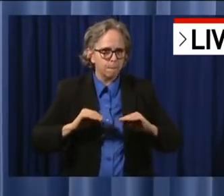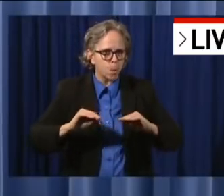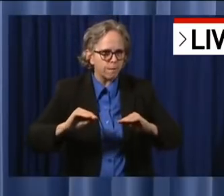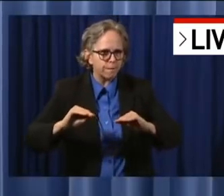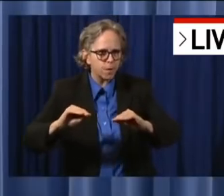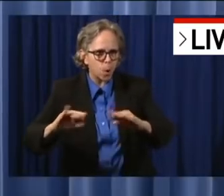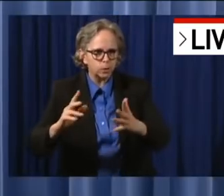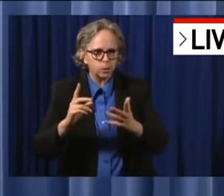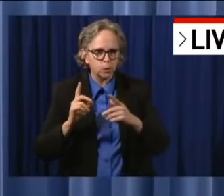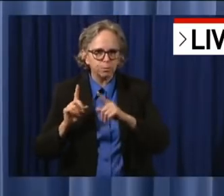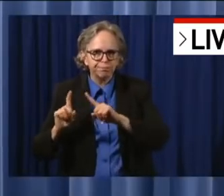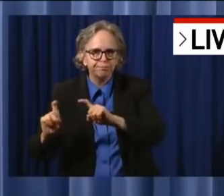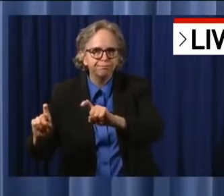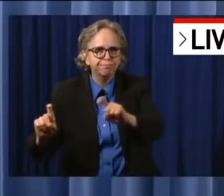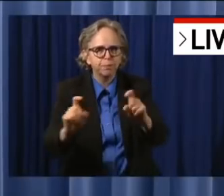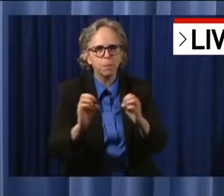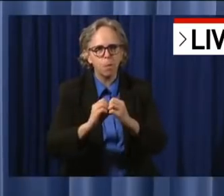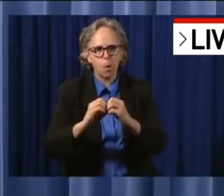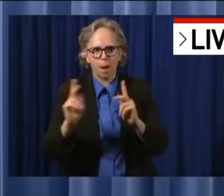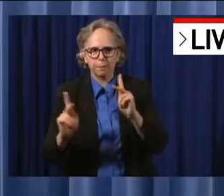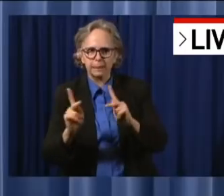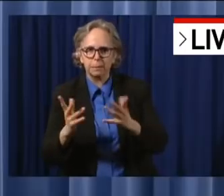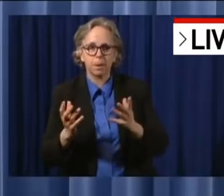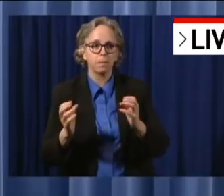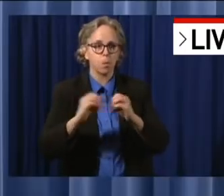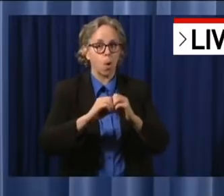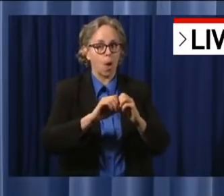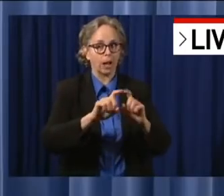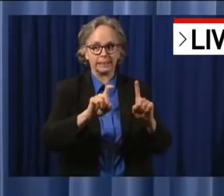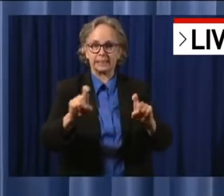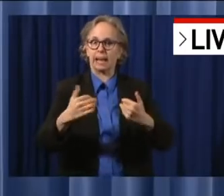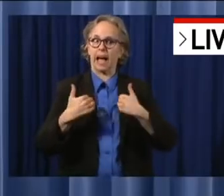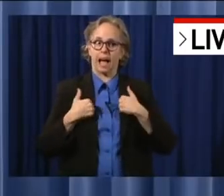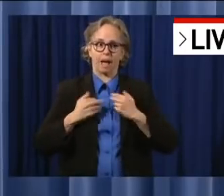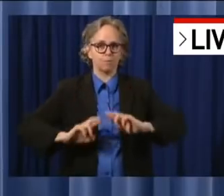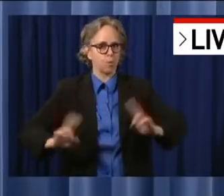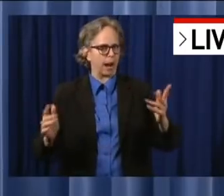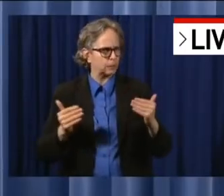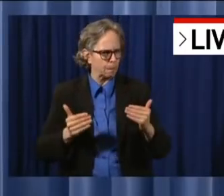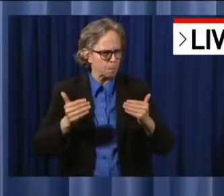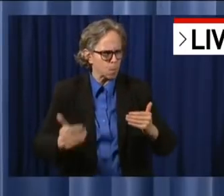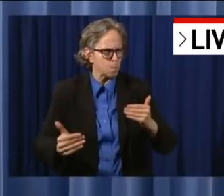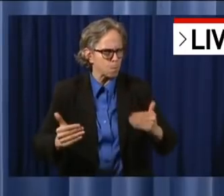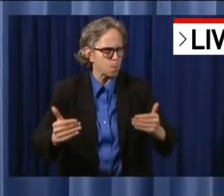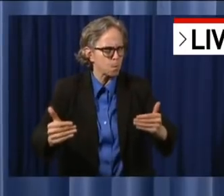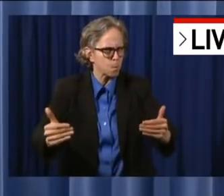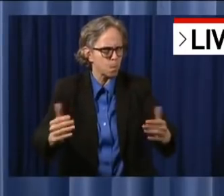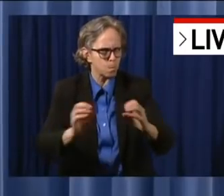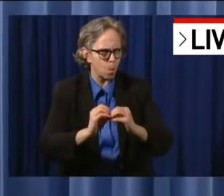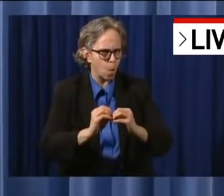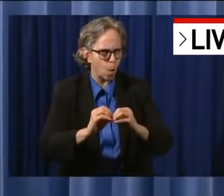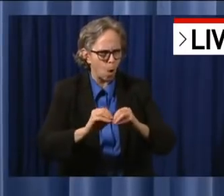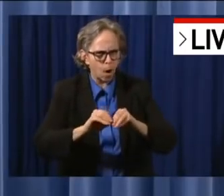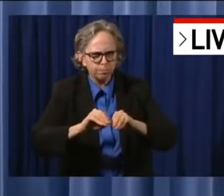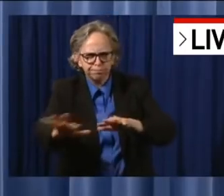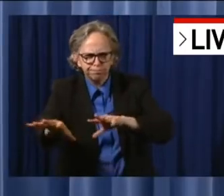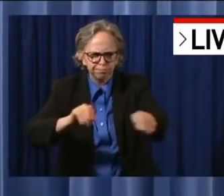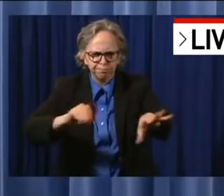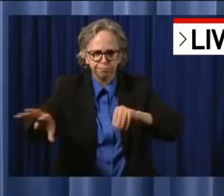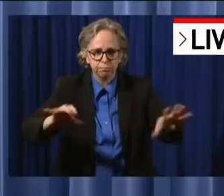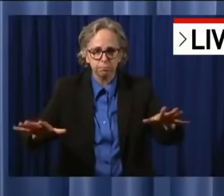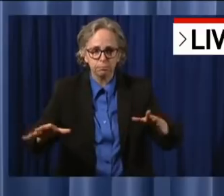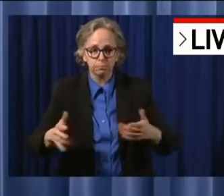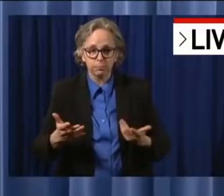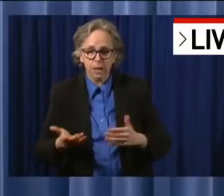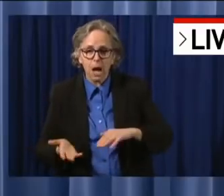tests available, not only through what the state is doing and what local health departments are doing, but